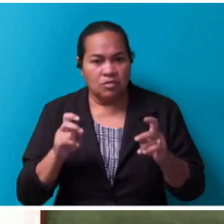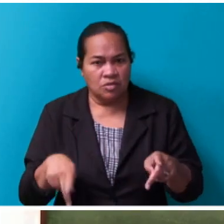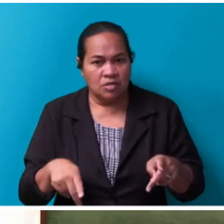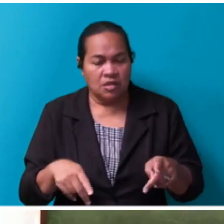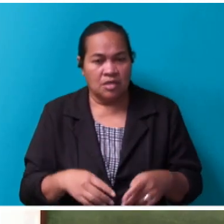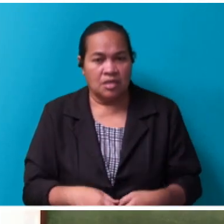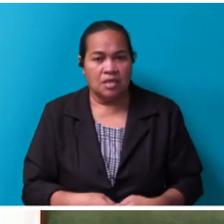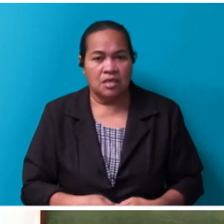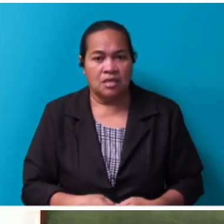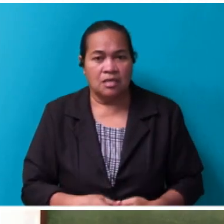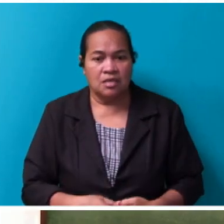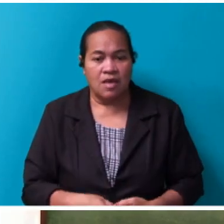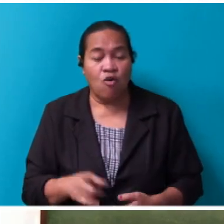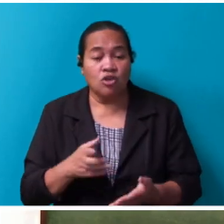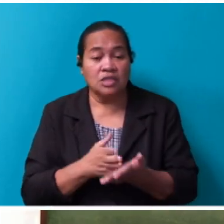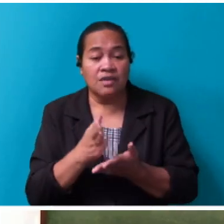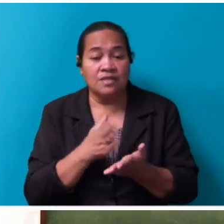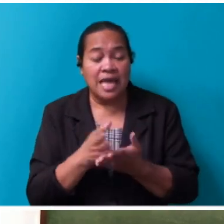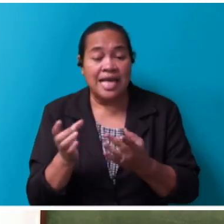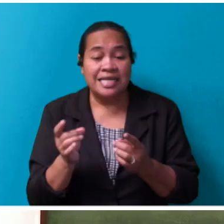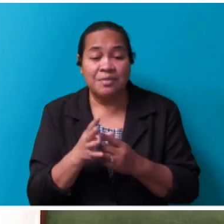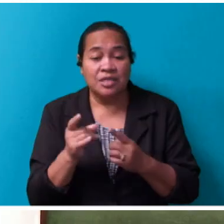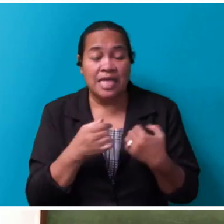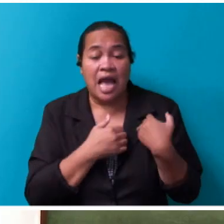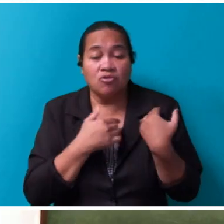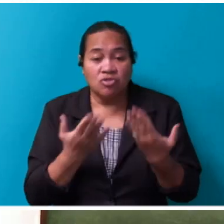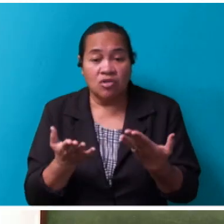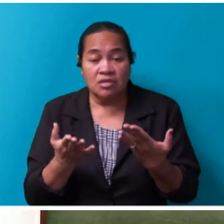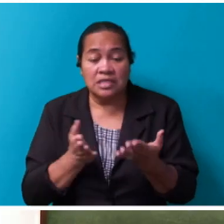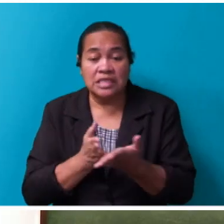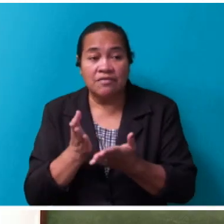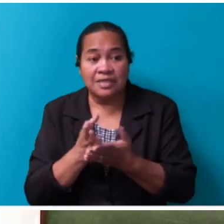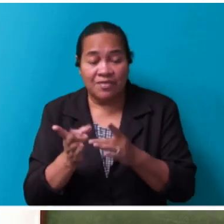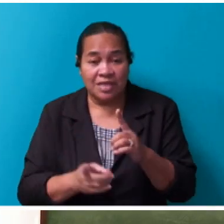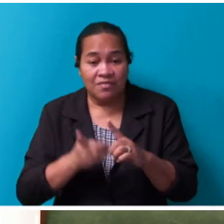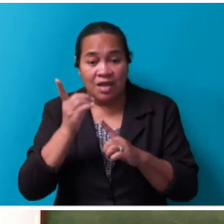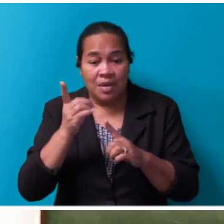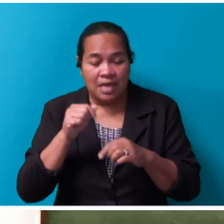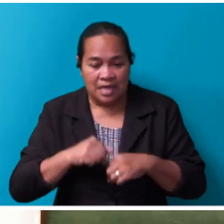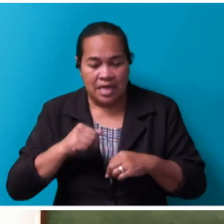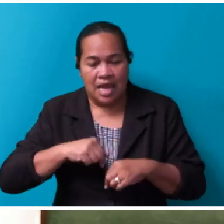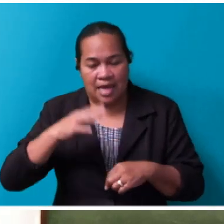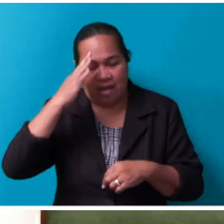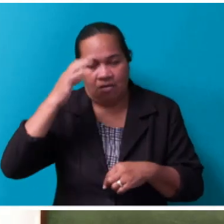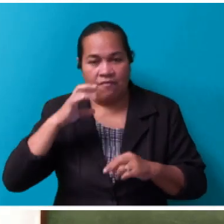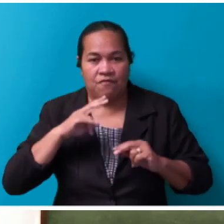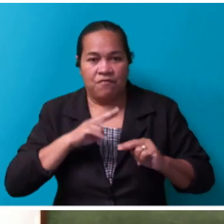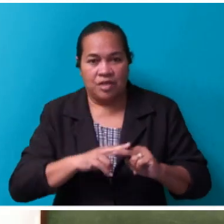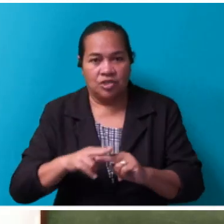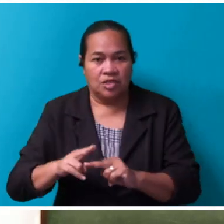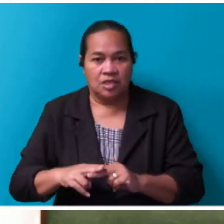for services, particularly outsourced services, developing in our country. Honourable